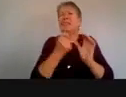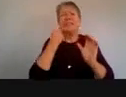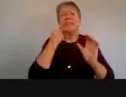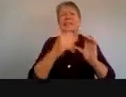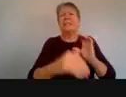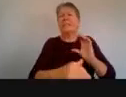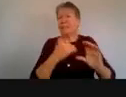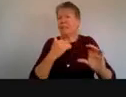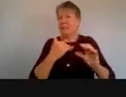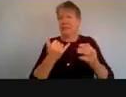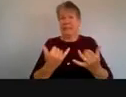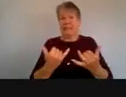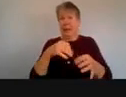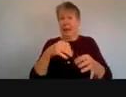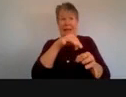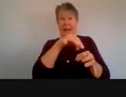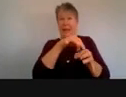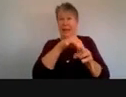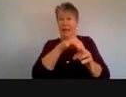slide,